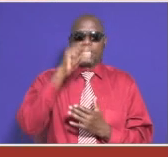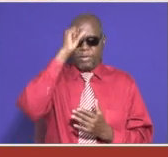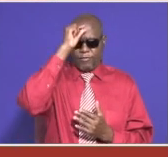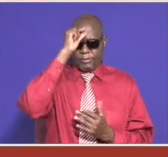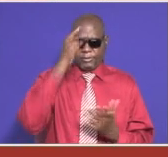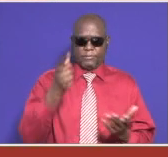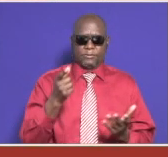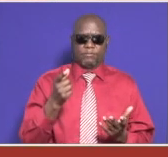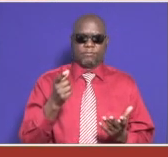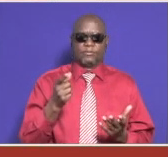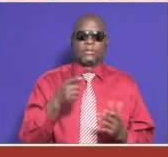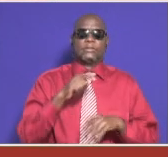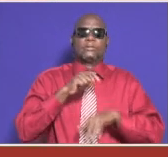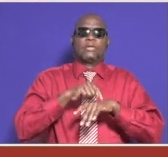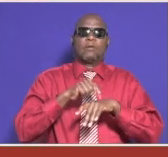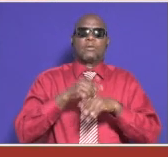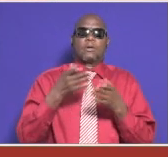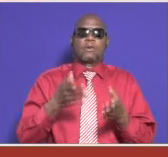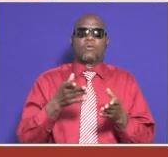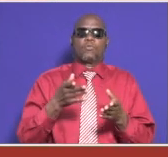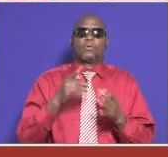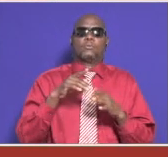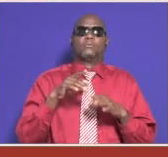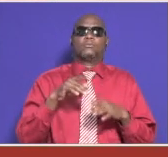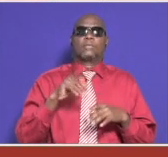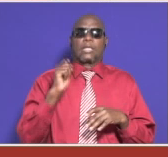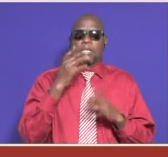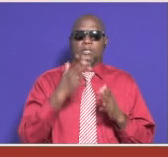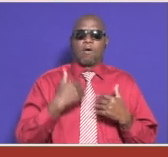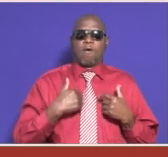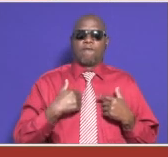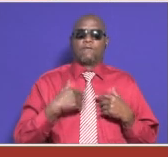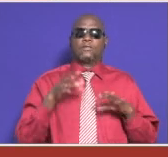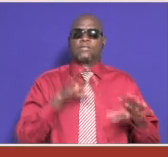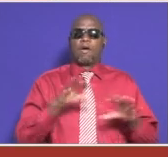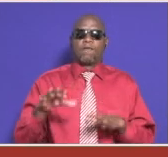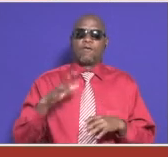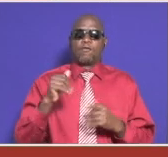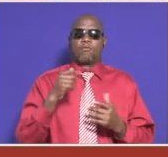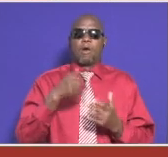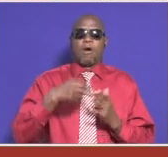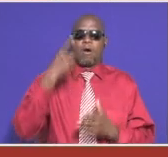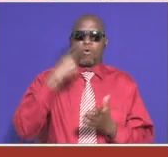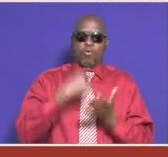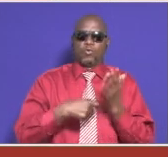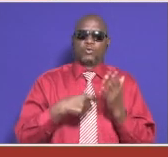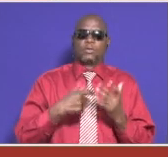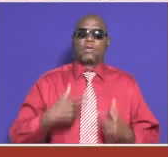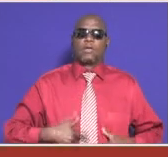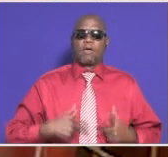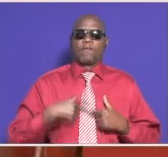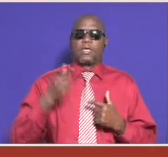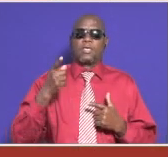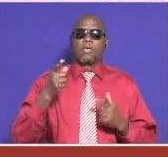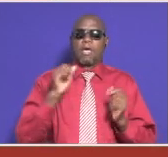sir, at this time when Kenyans are suffering from high cost of living, the least that we need are these ministers who cannot even pronounce them to